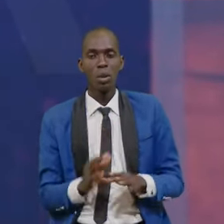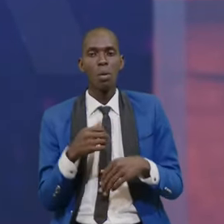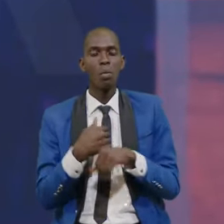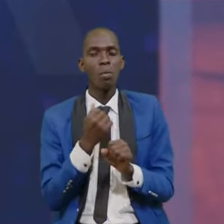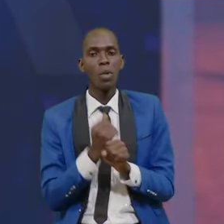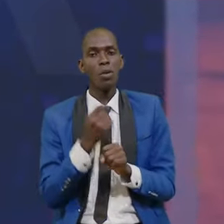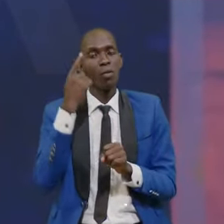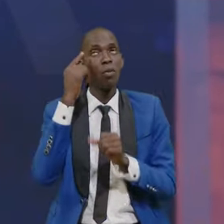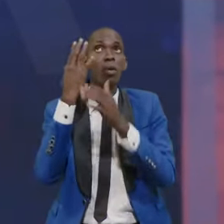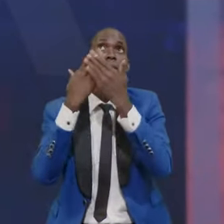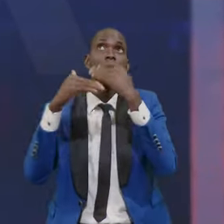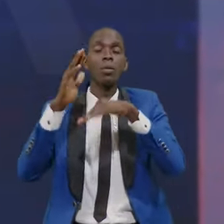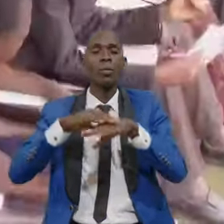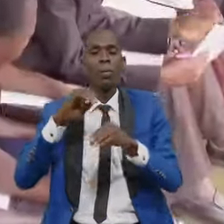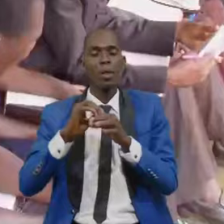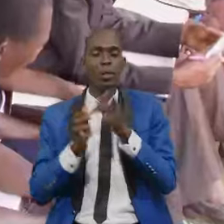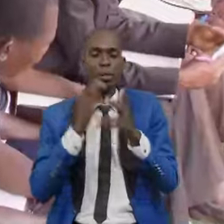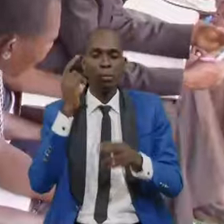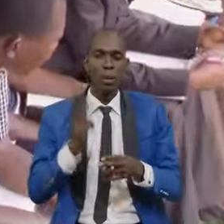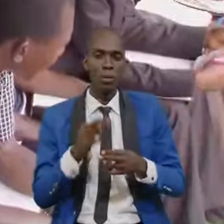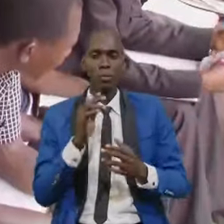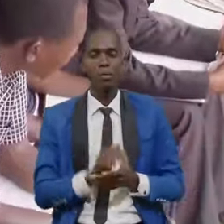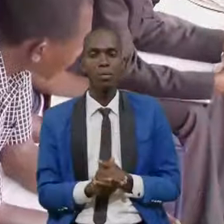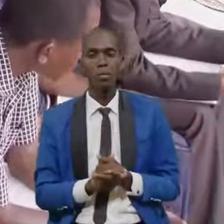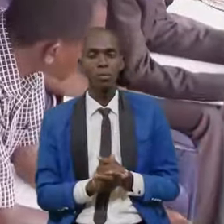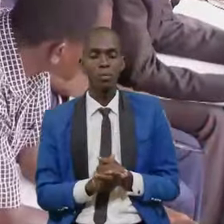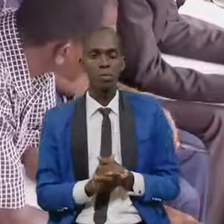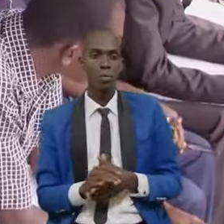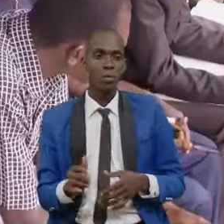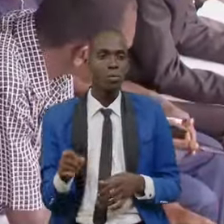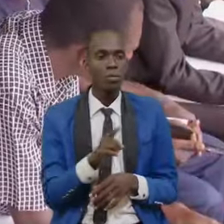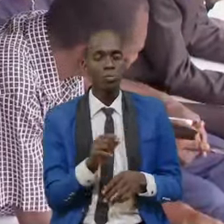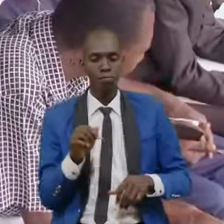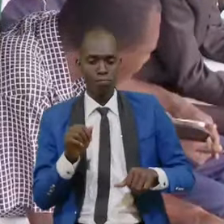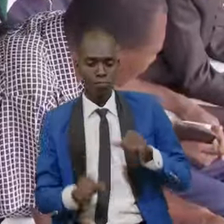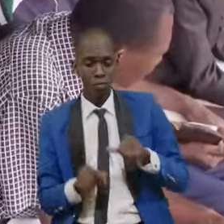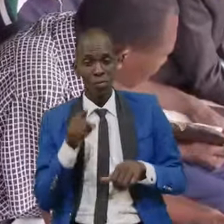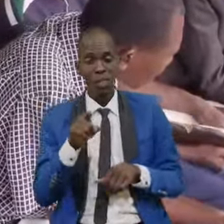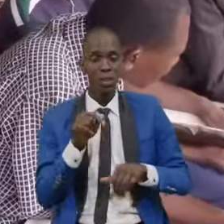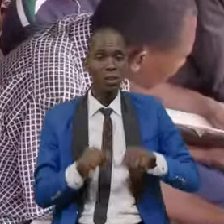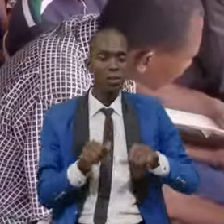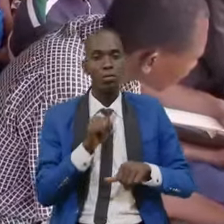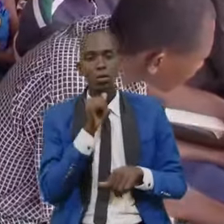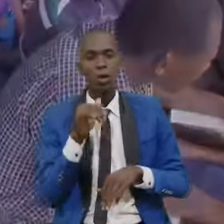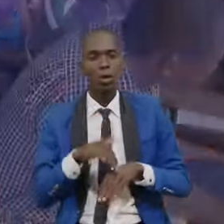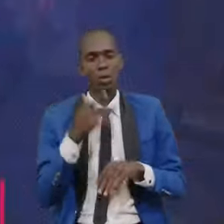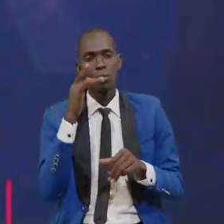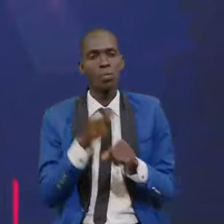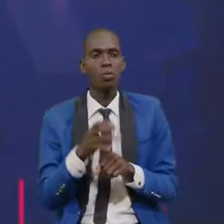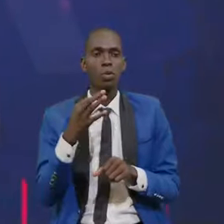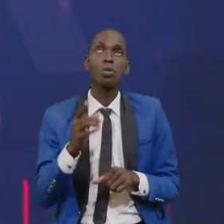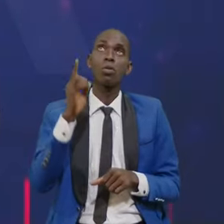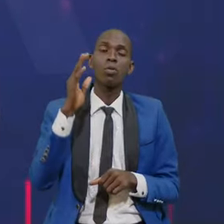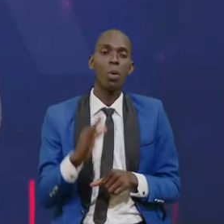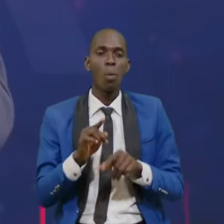heaven in Jesus' name. Yeah. He staggered not at the promise of God through unbelief, but he was